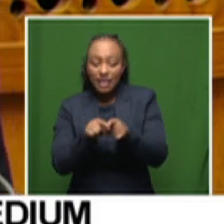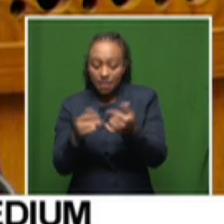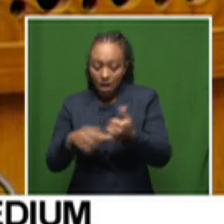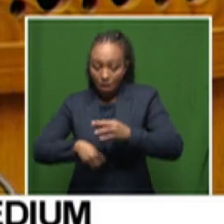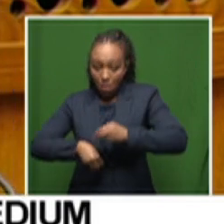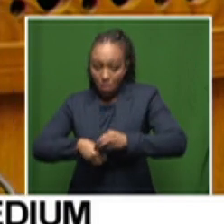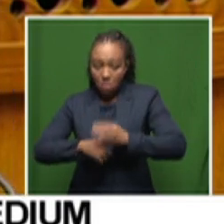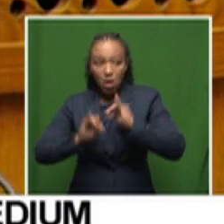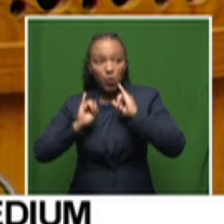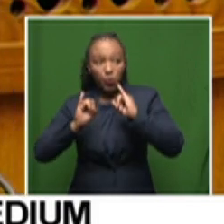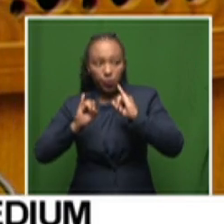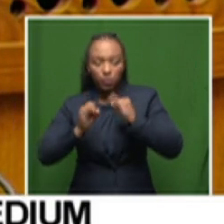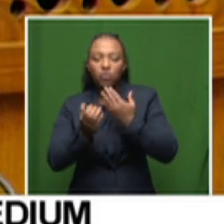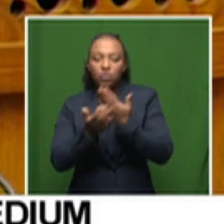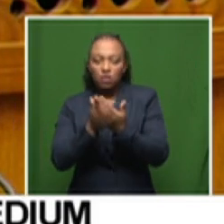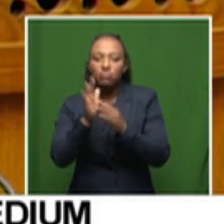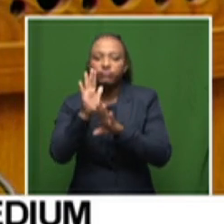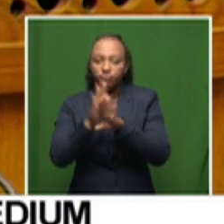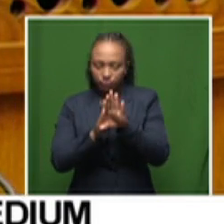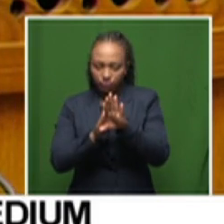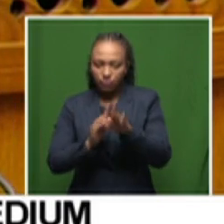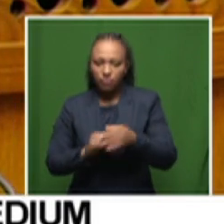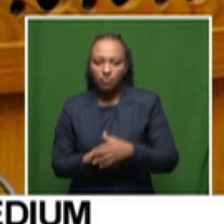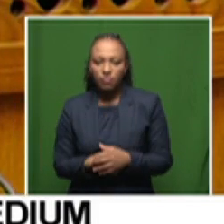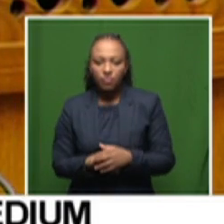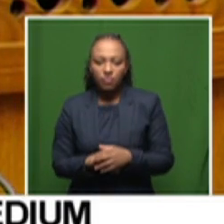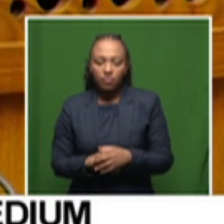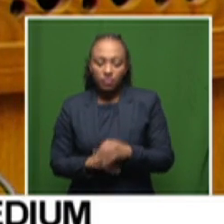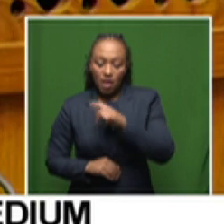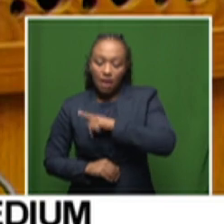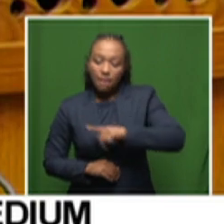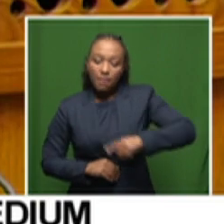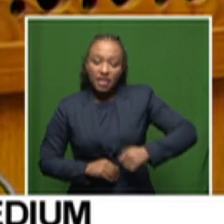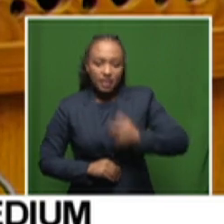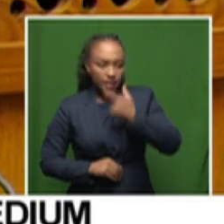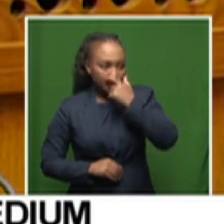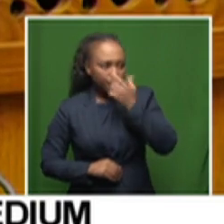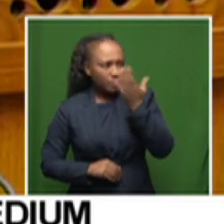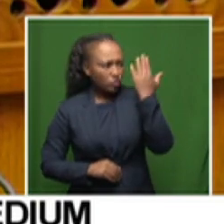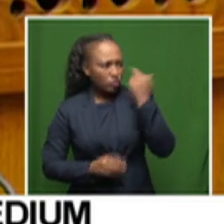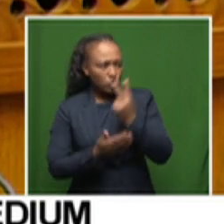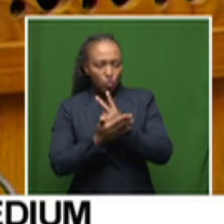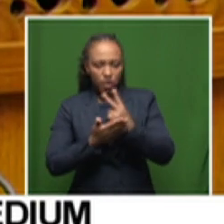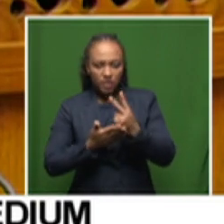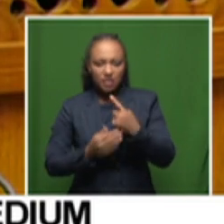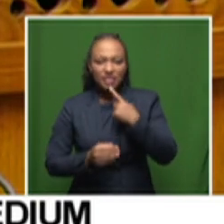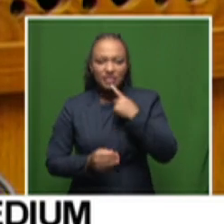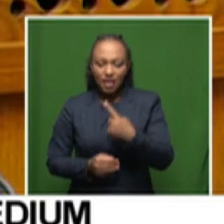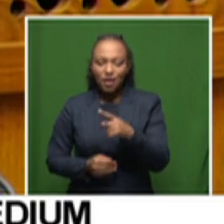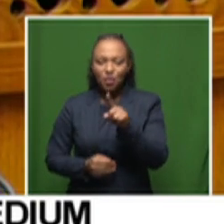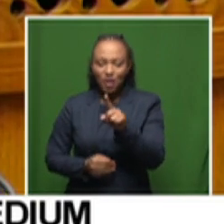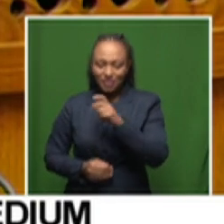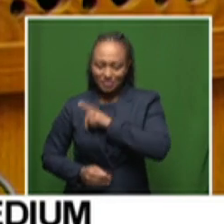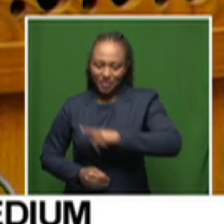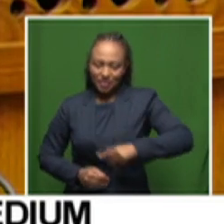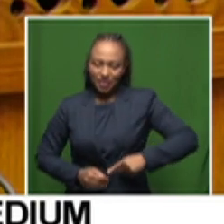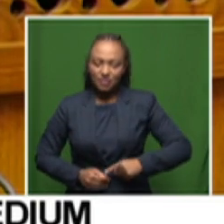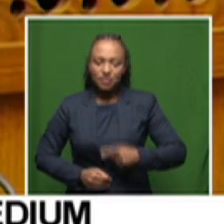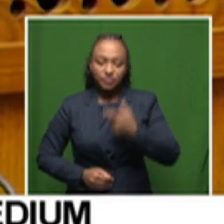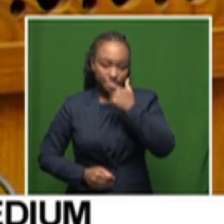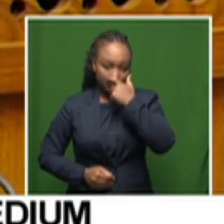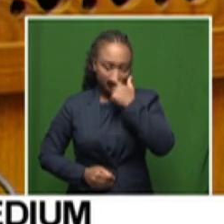2 weeks ago, President Ramaphosa, in fact, here it says President Matamela Cyril